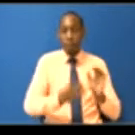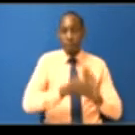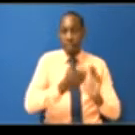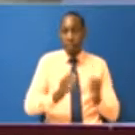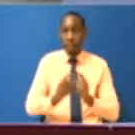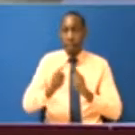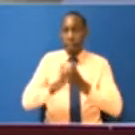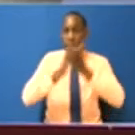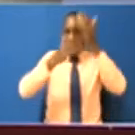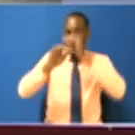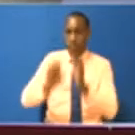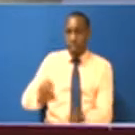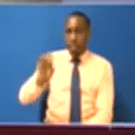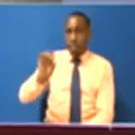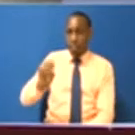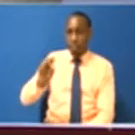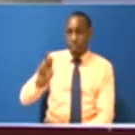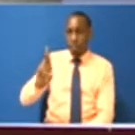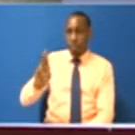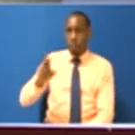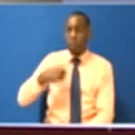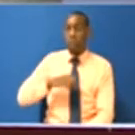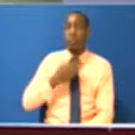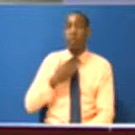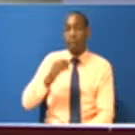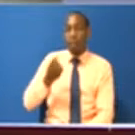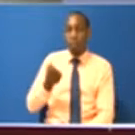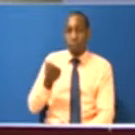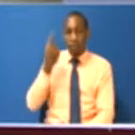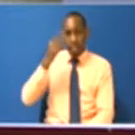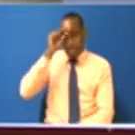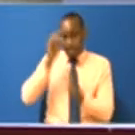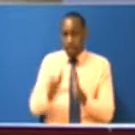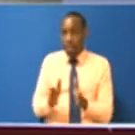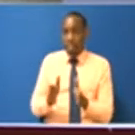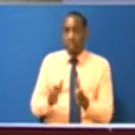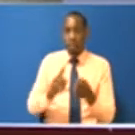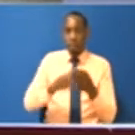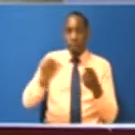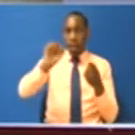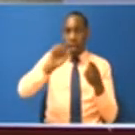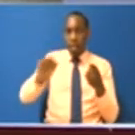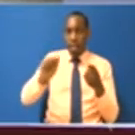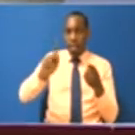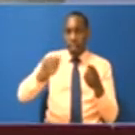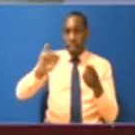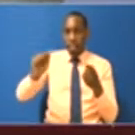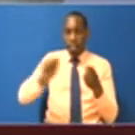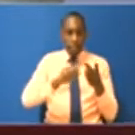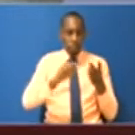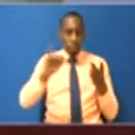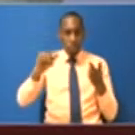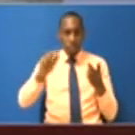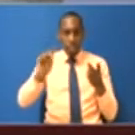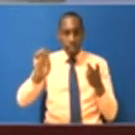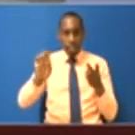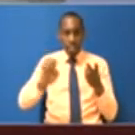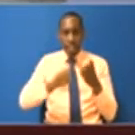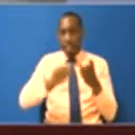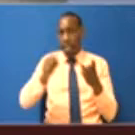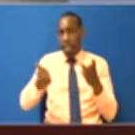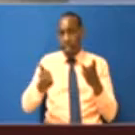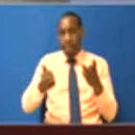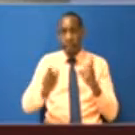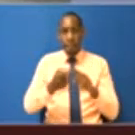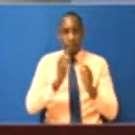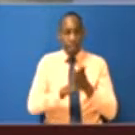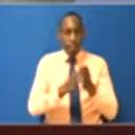professor daughter for what for us to understand what sort of governors uh johnson or polycapigate or any of the others would be you have to look